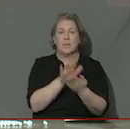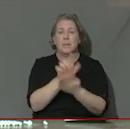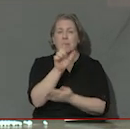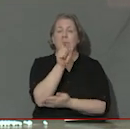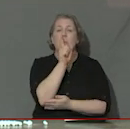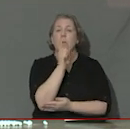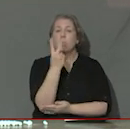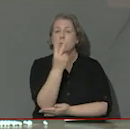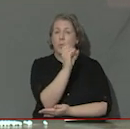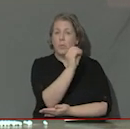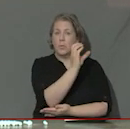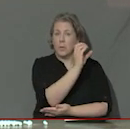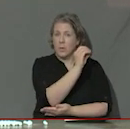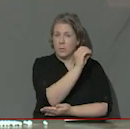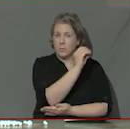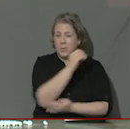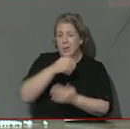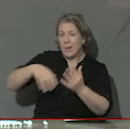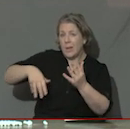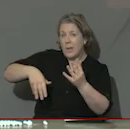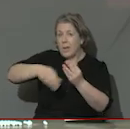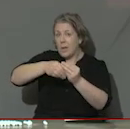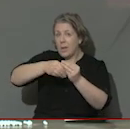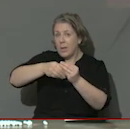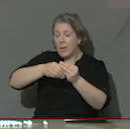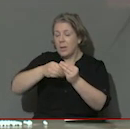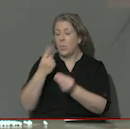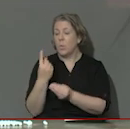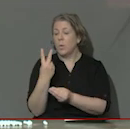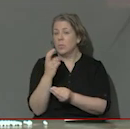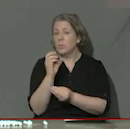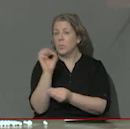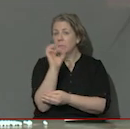21,017,200. Your markup is 120%.